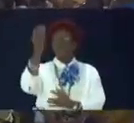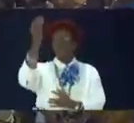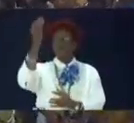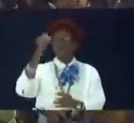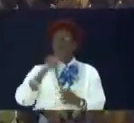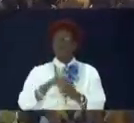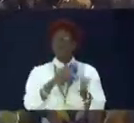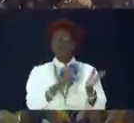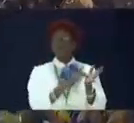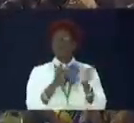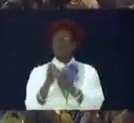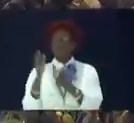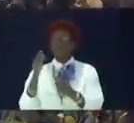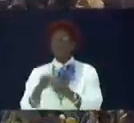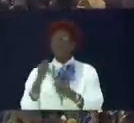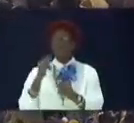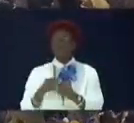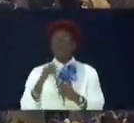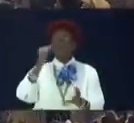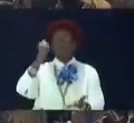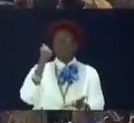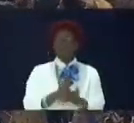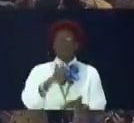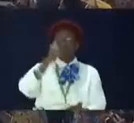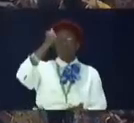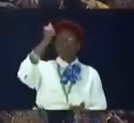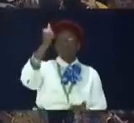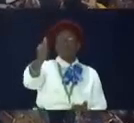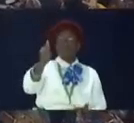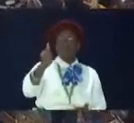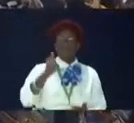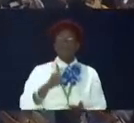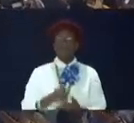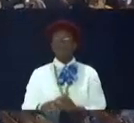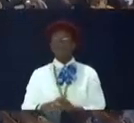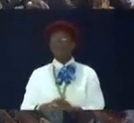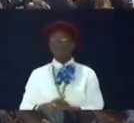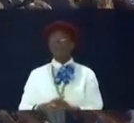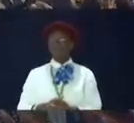now. Gba aluyo re nipa ti emi.